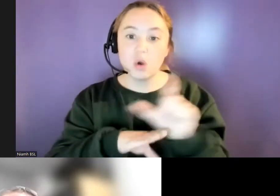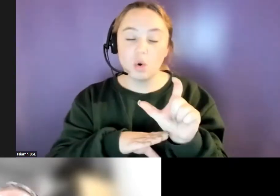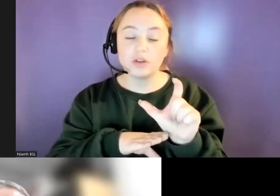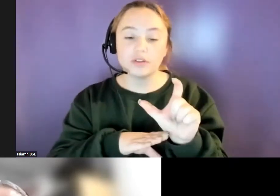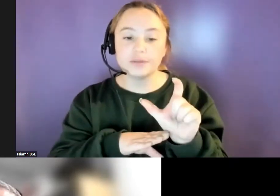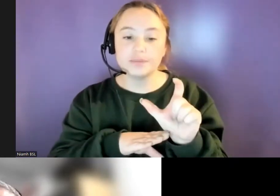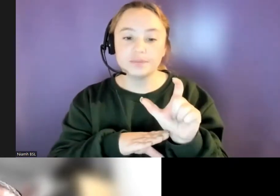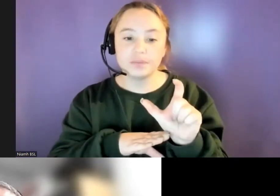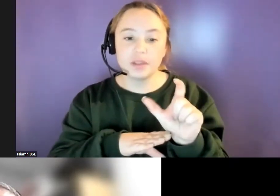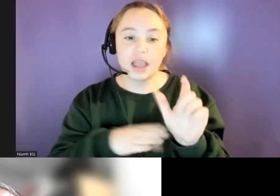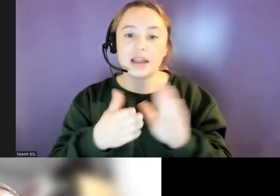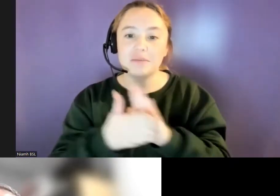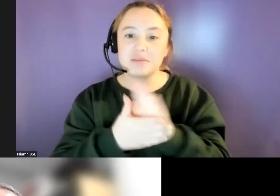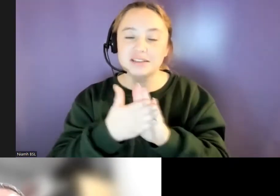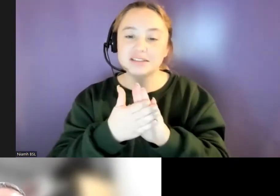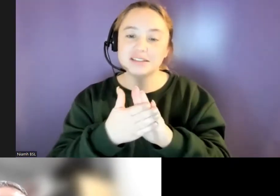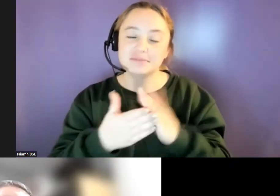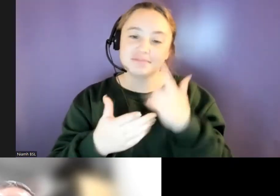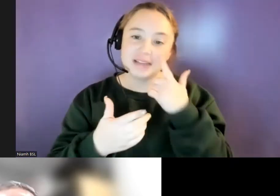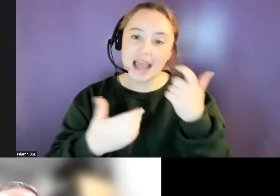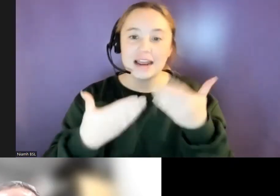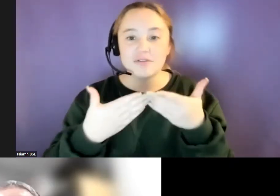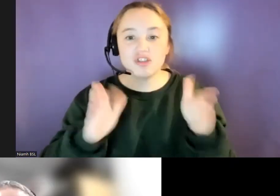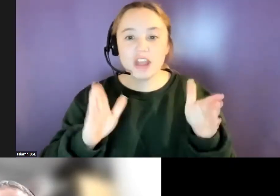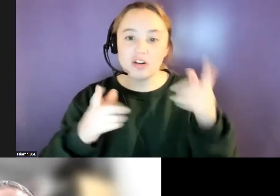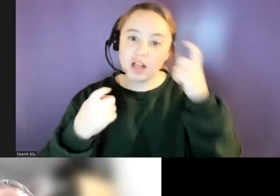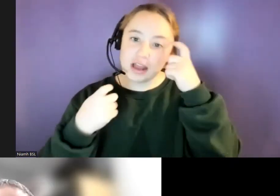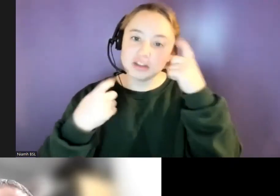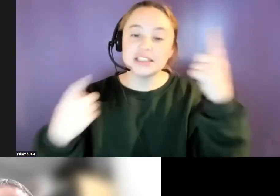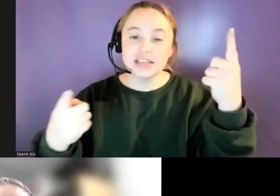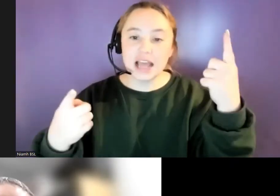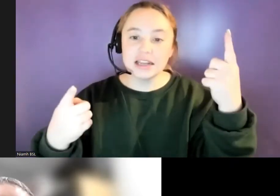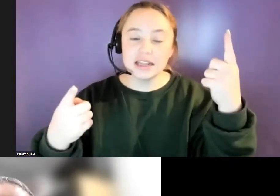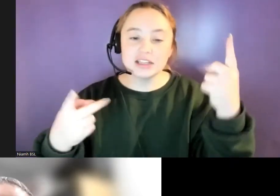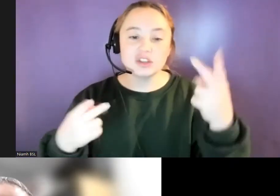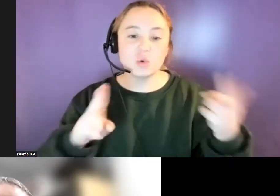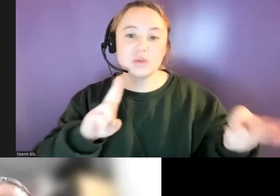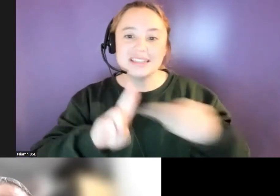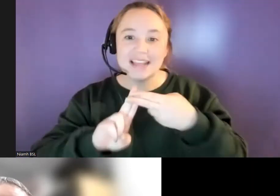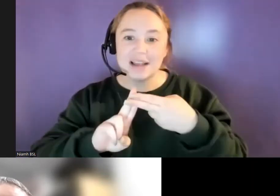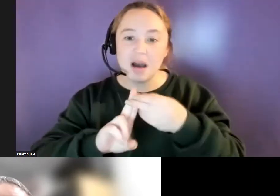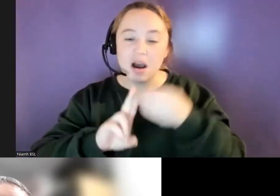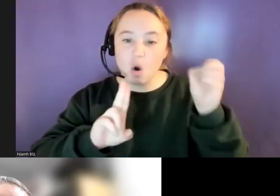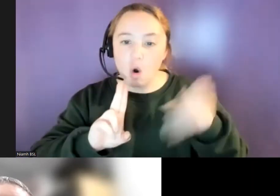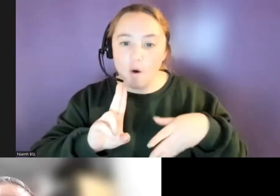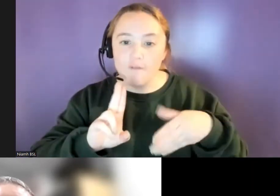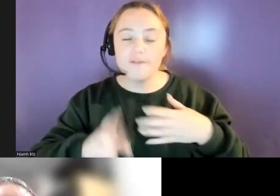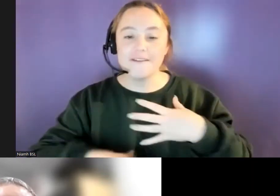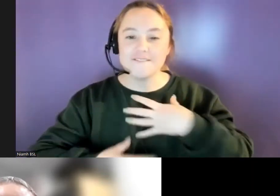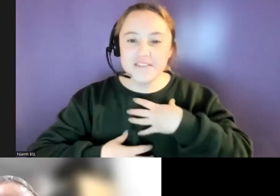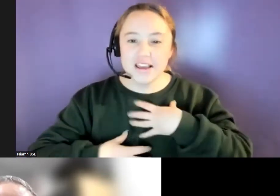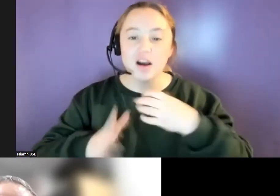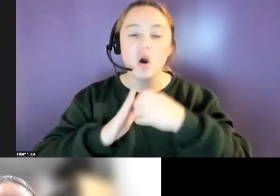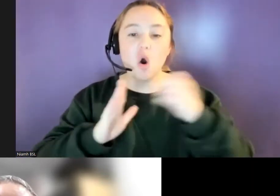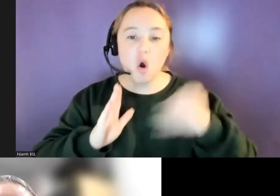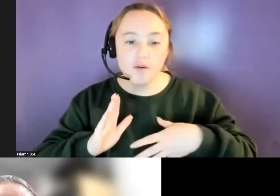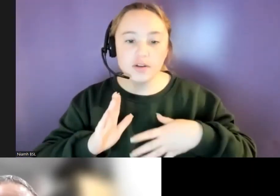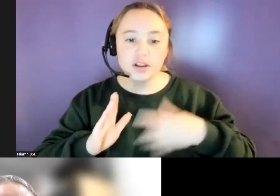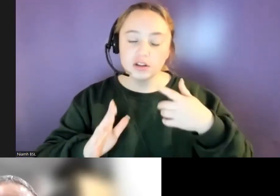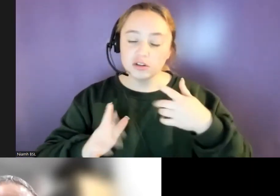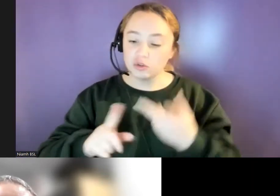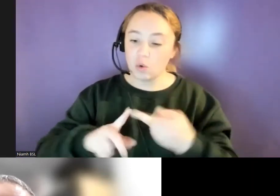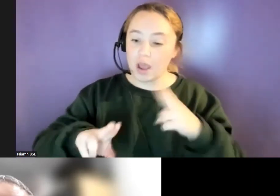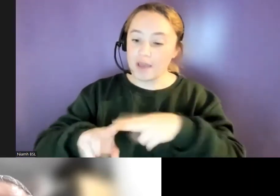general understanding which aims to remove the stigma, fear, and more importantly, just to give confidence to approach a person in